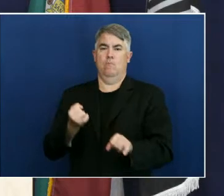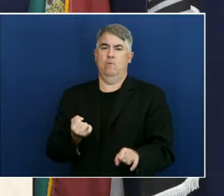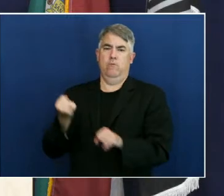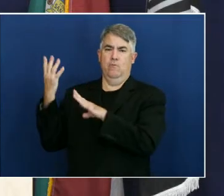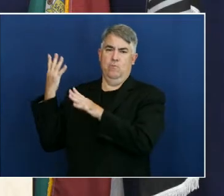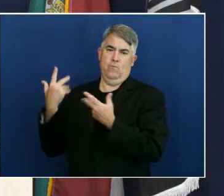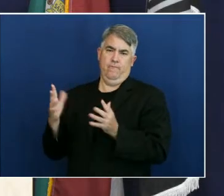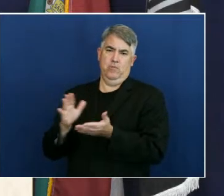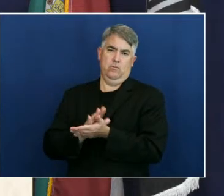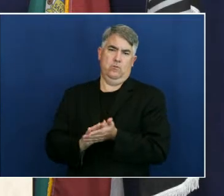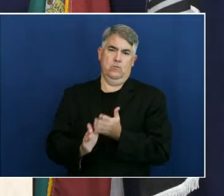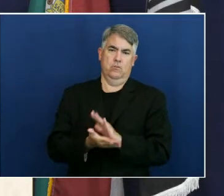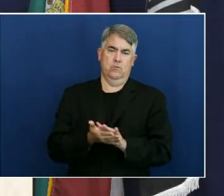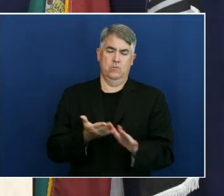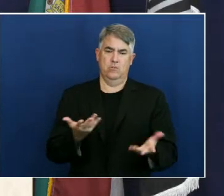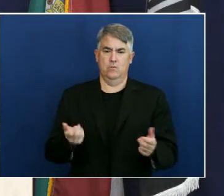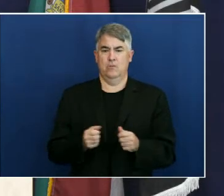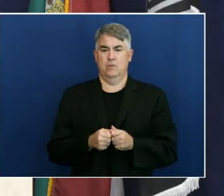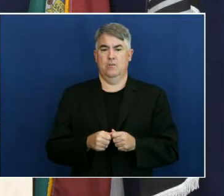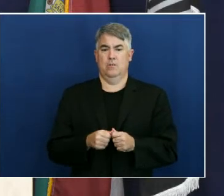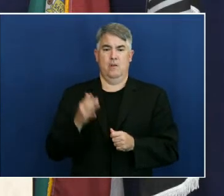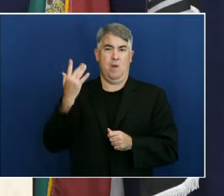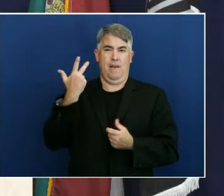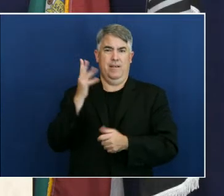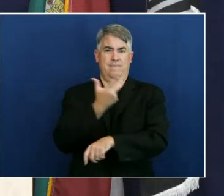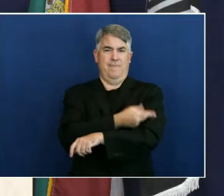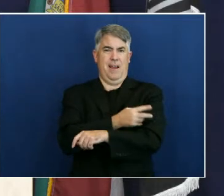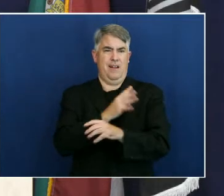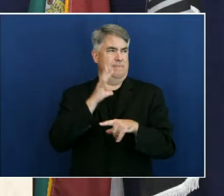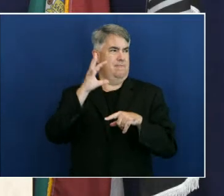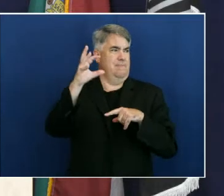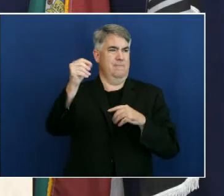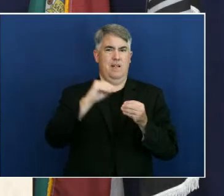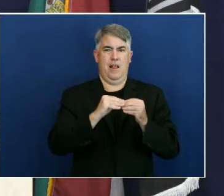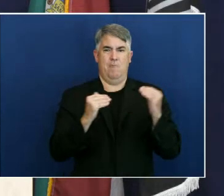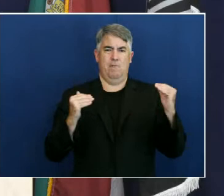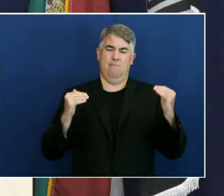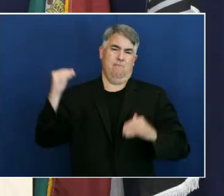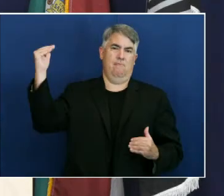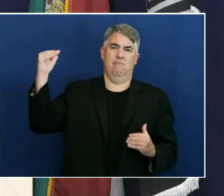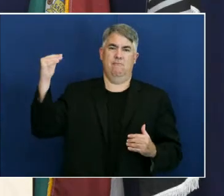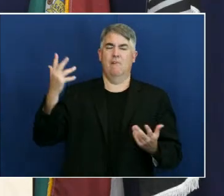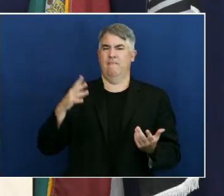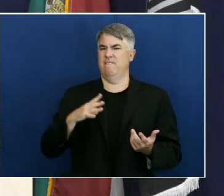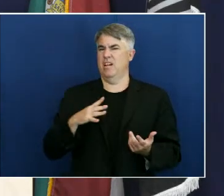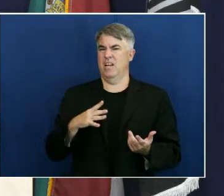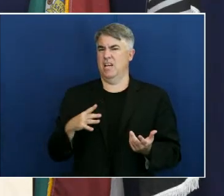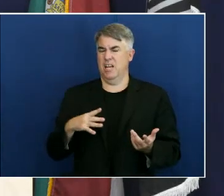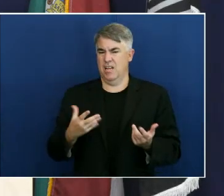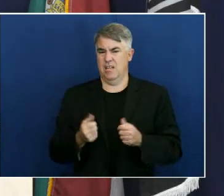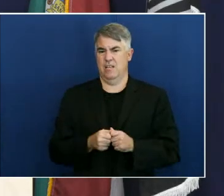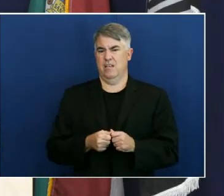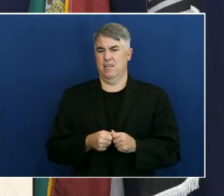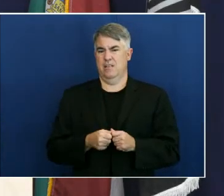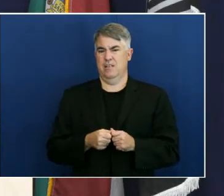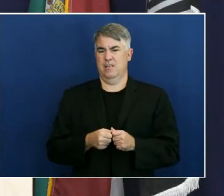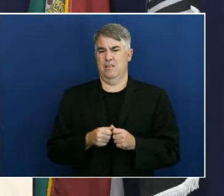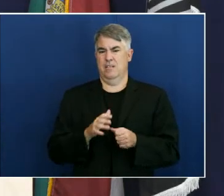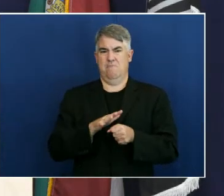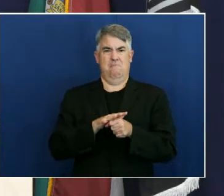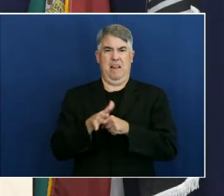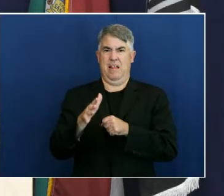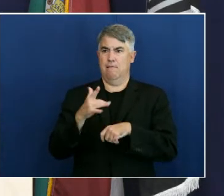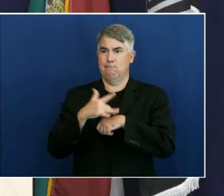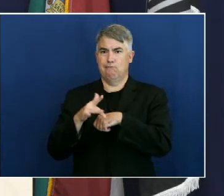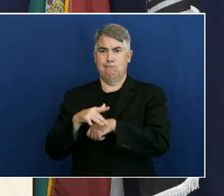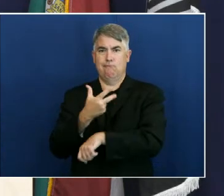behind that is the vaccine is available. We have enough vaccine. We are still at a point today where we have plenty of appointments today. If